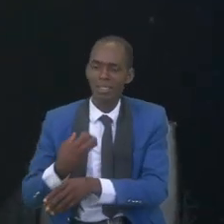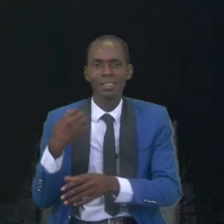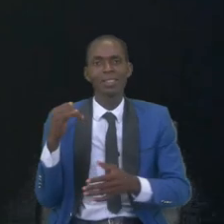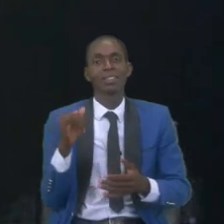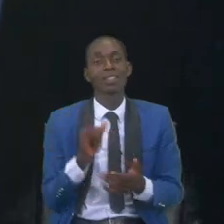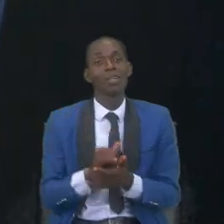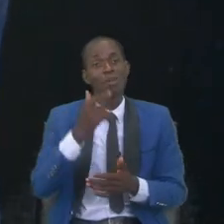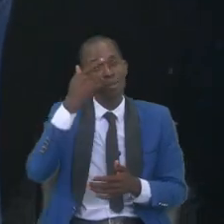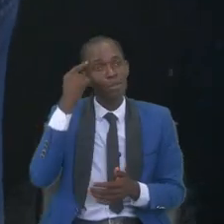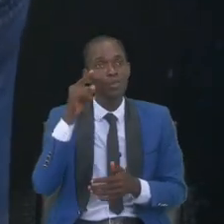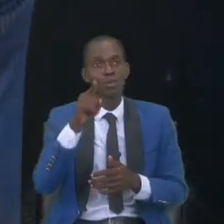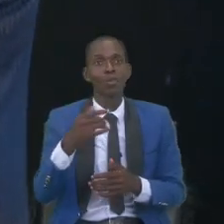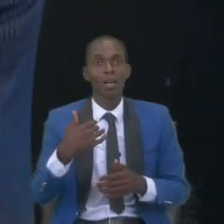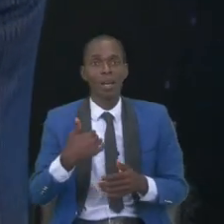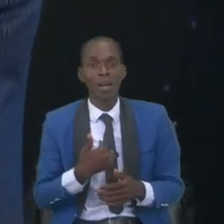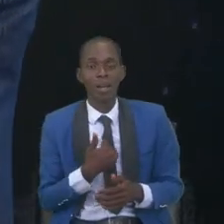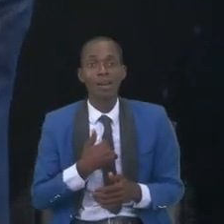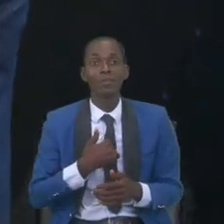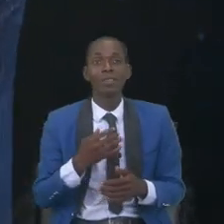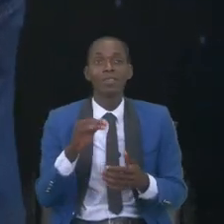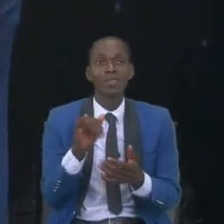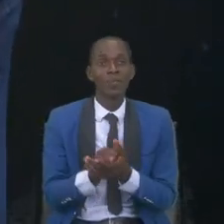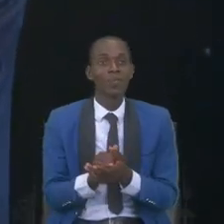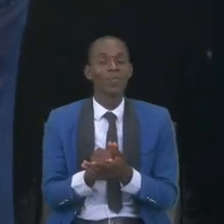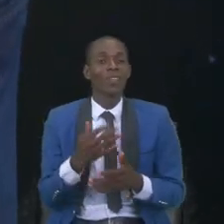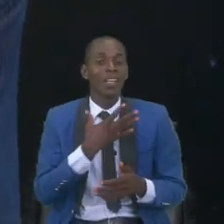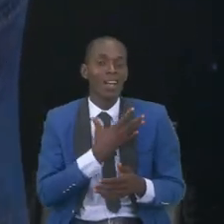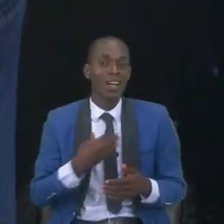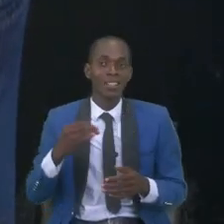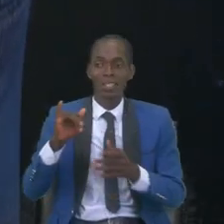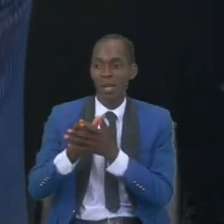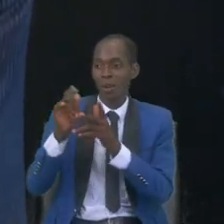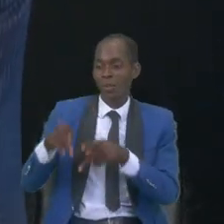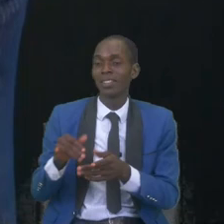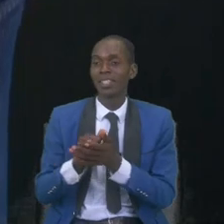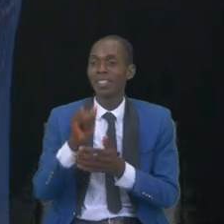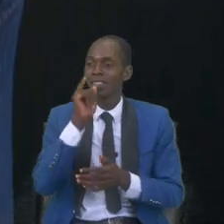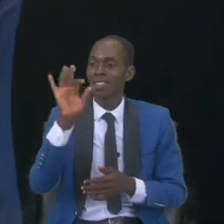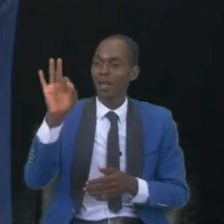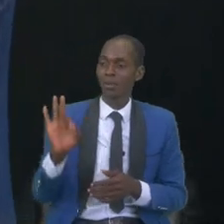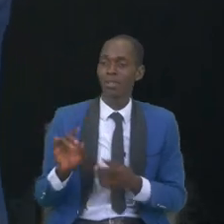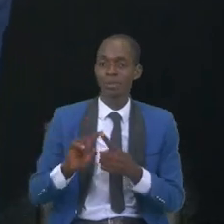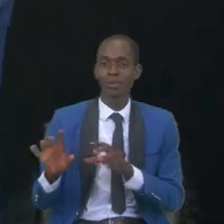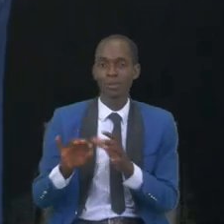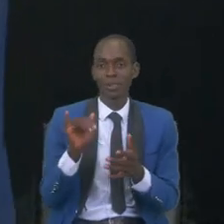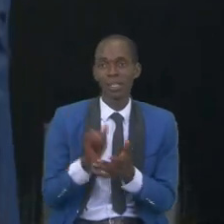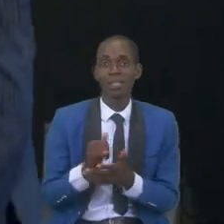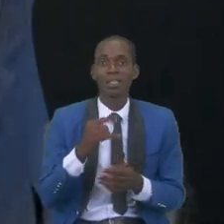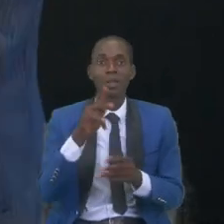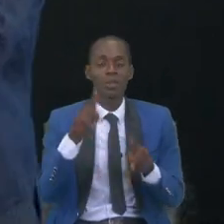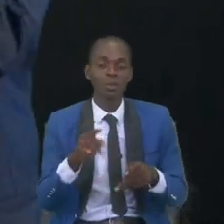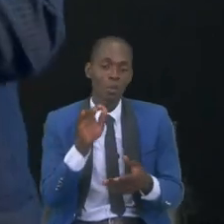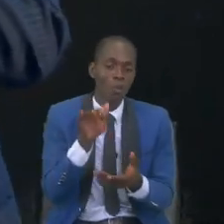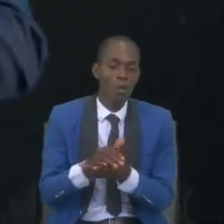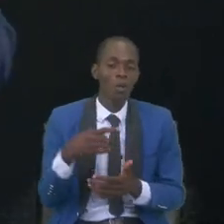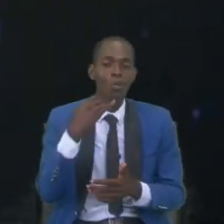the official duty of doing that to the person who is appointed to do that, and to the person you married who is supposed to do